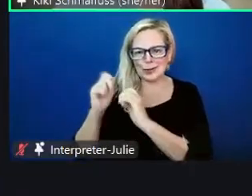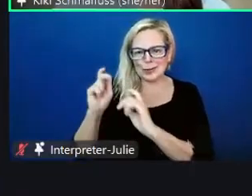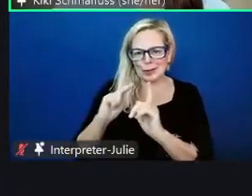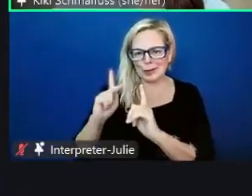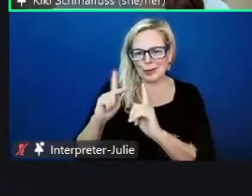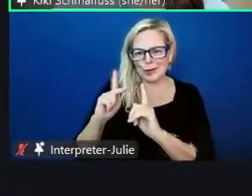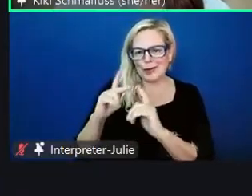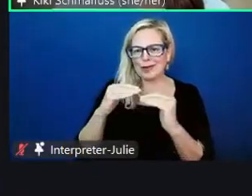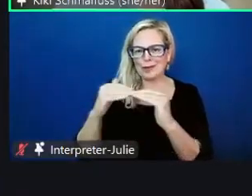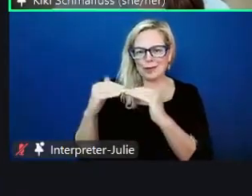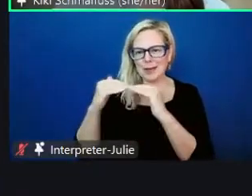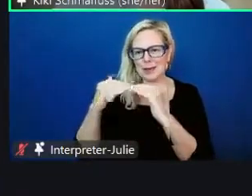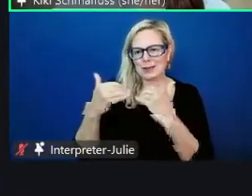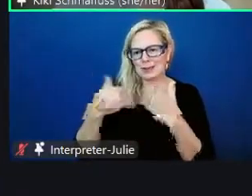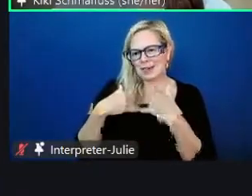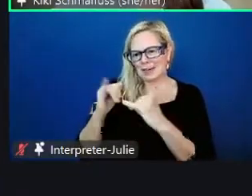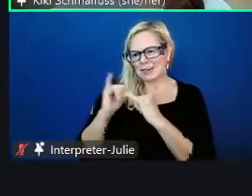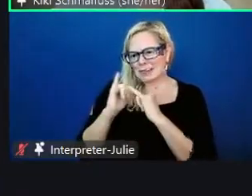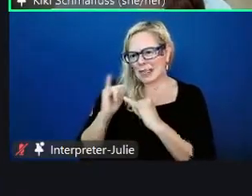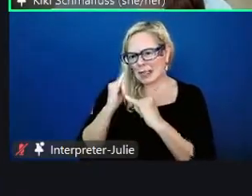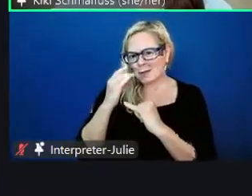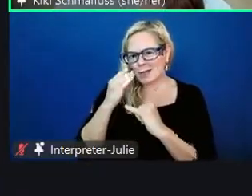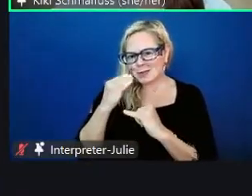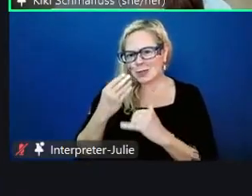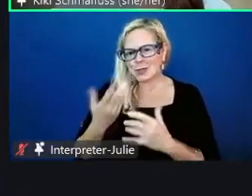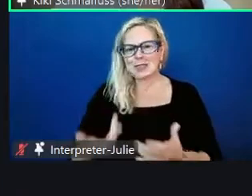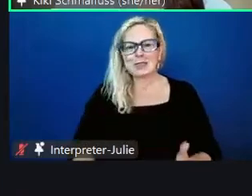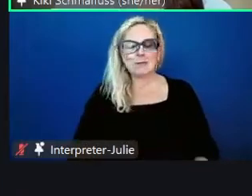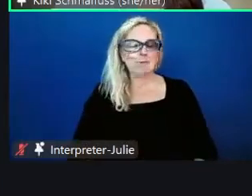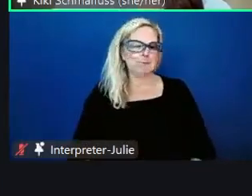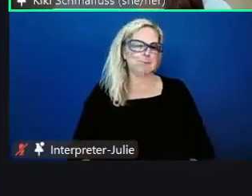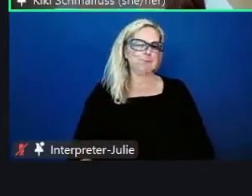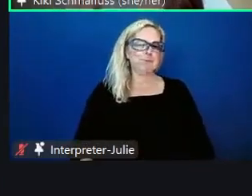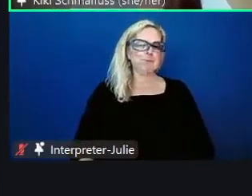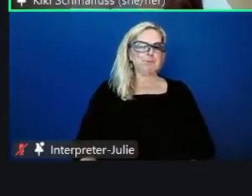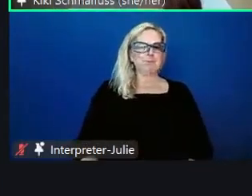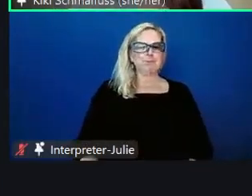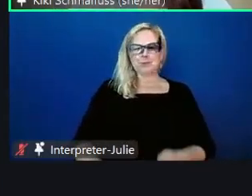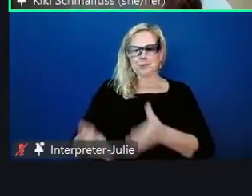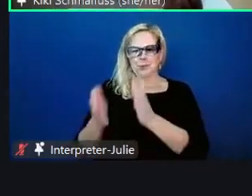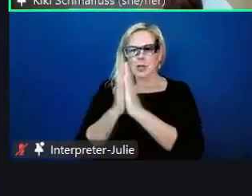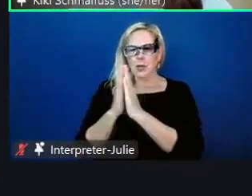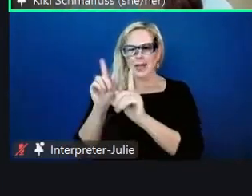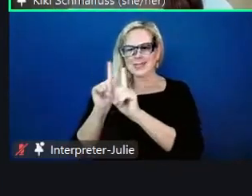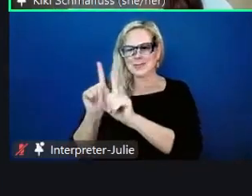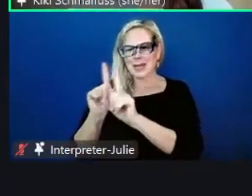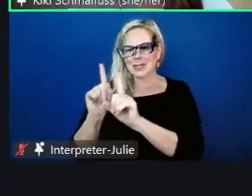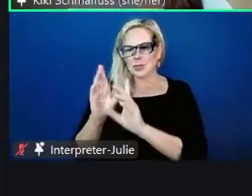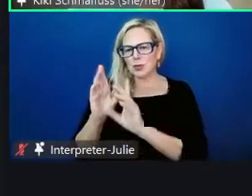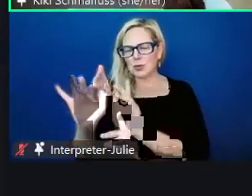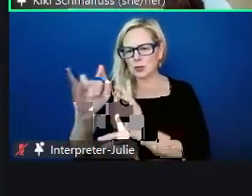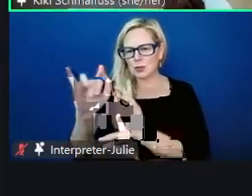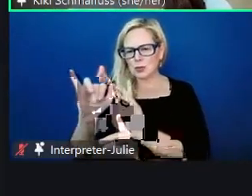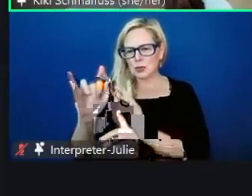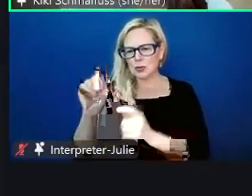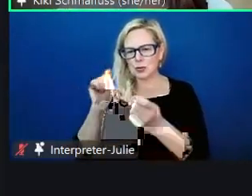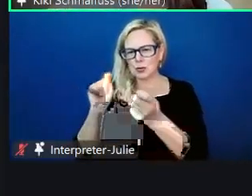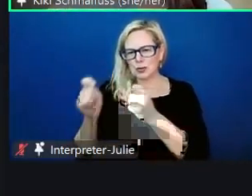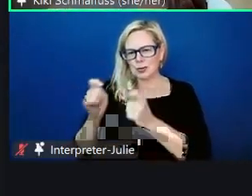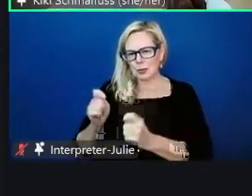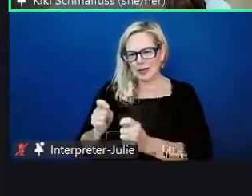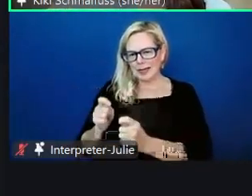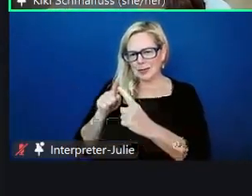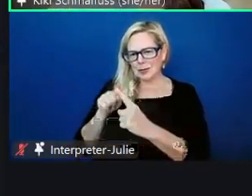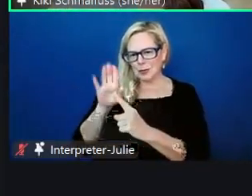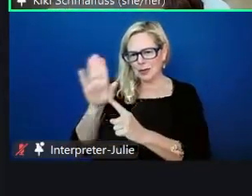similar experiences. We also asked this question of mentors, tweaking the kind of options a little bit to be more mentor